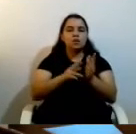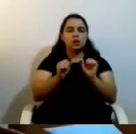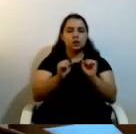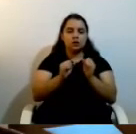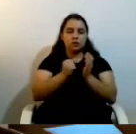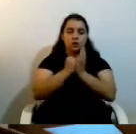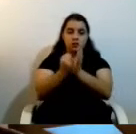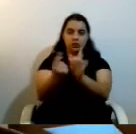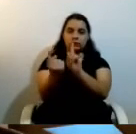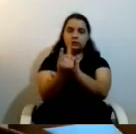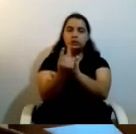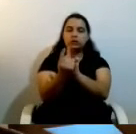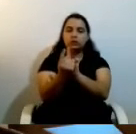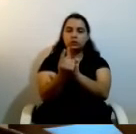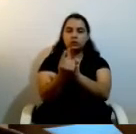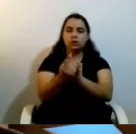meets the following conditions.